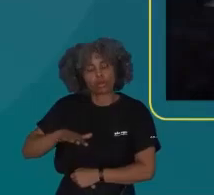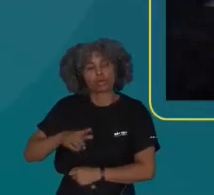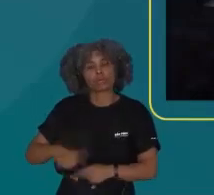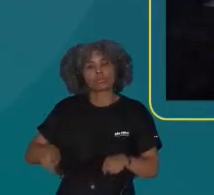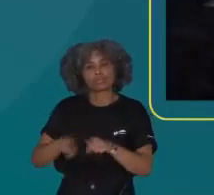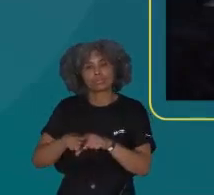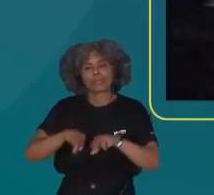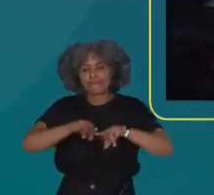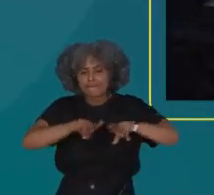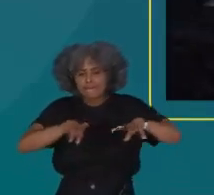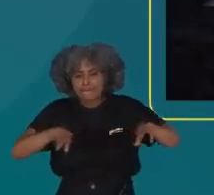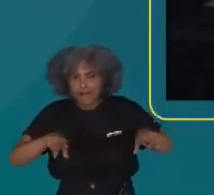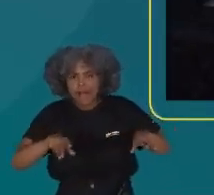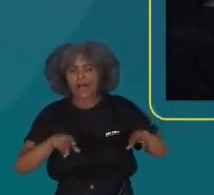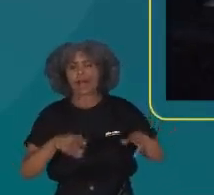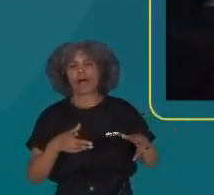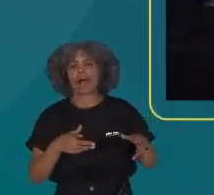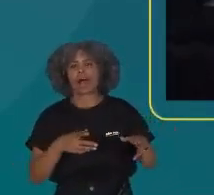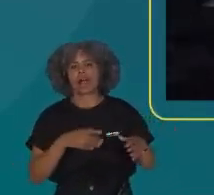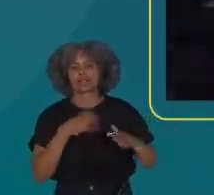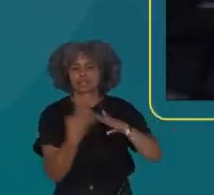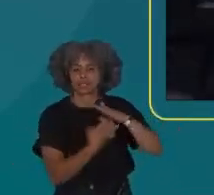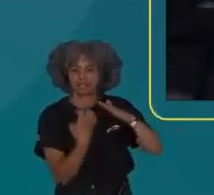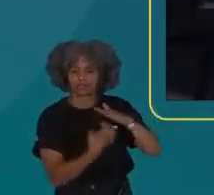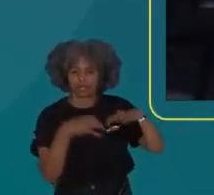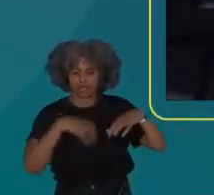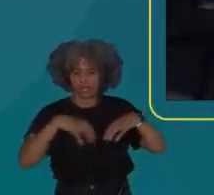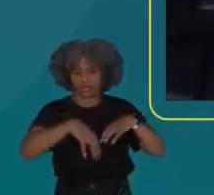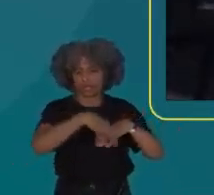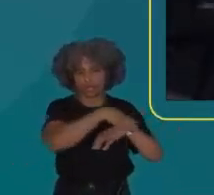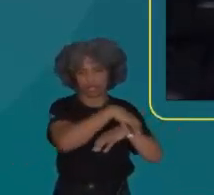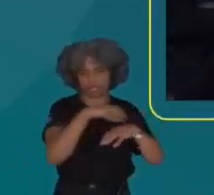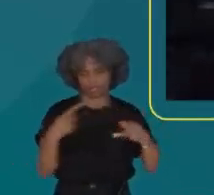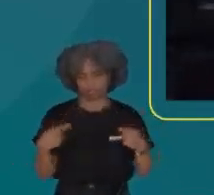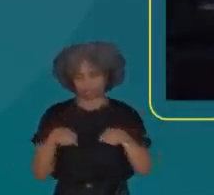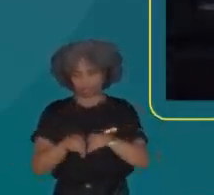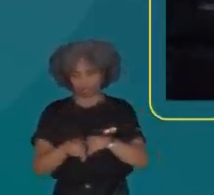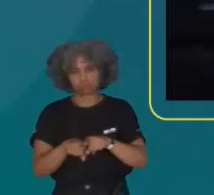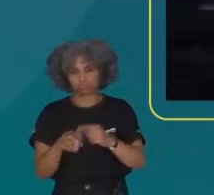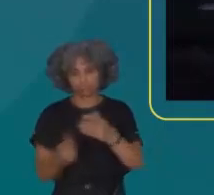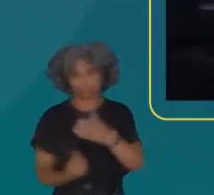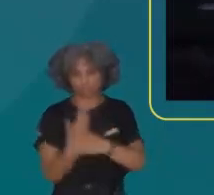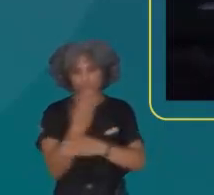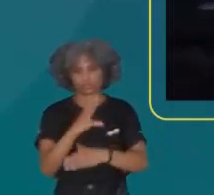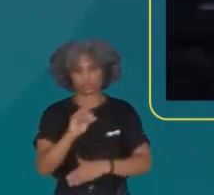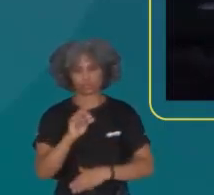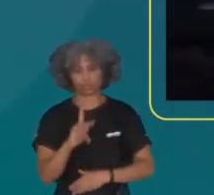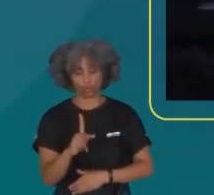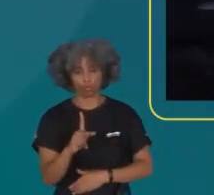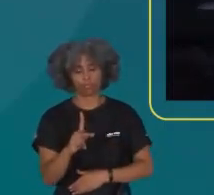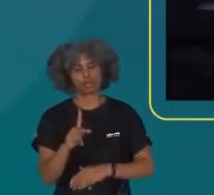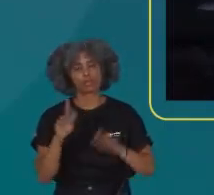we're going to have the COP for the people, and, you know, a lot of institutions and